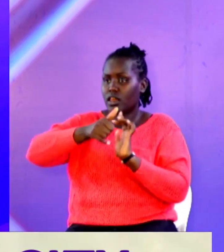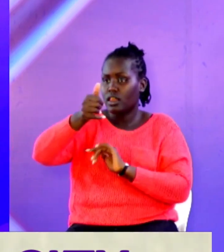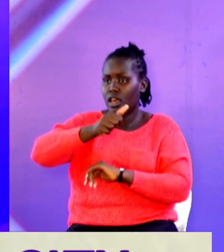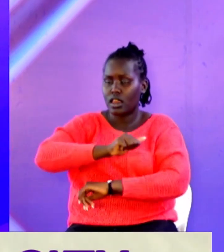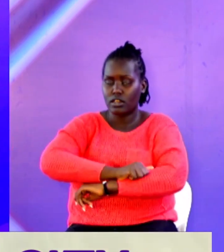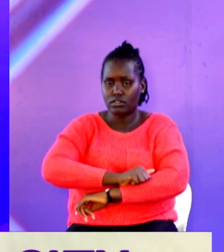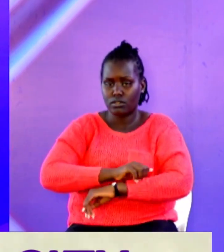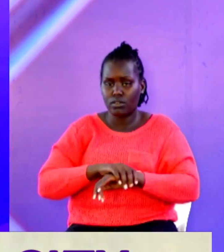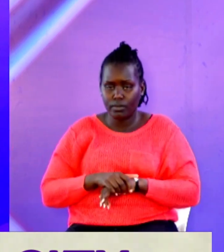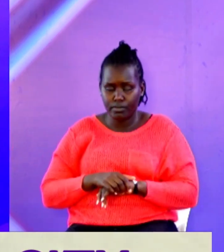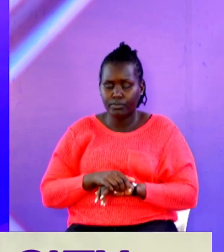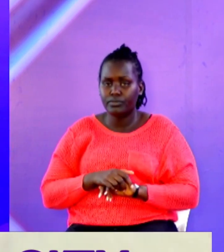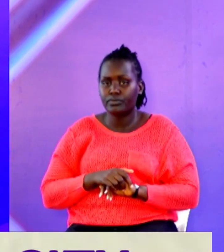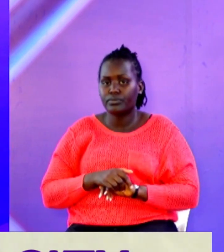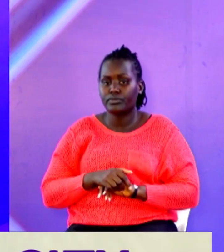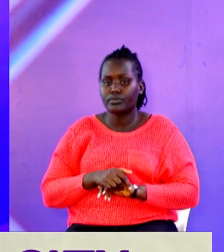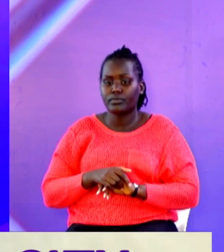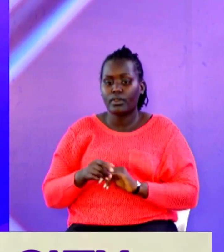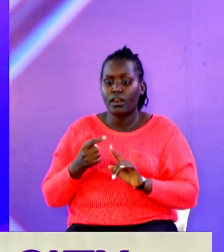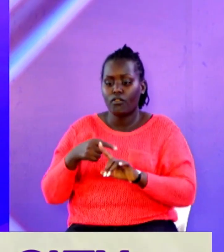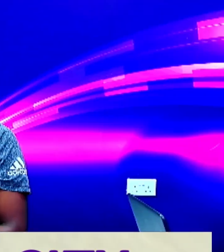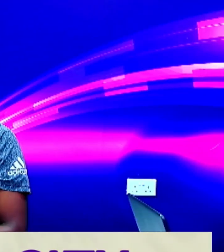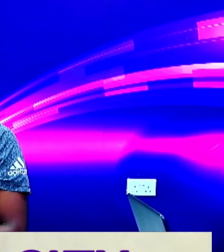Kwatanze girls from the coast.